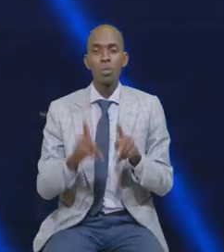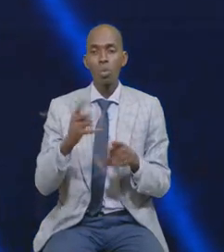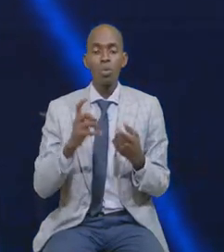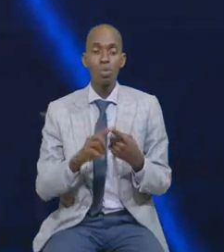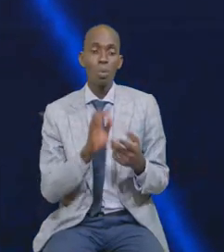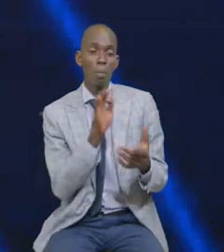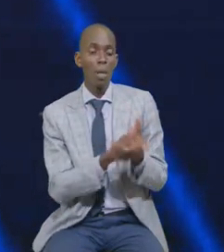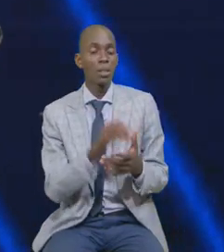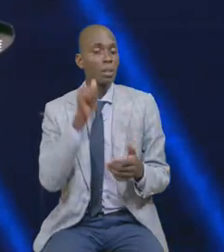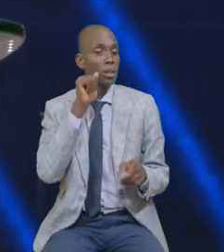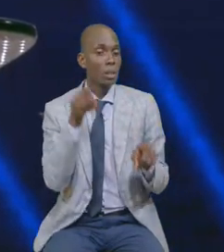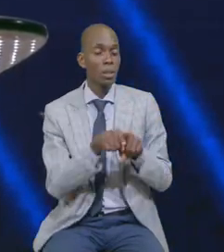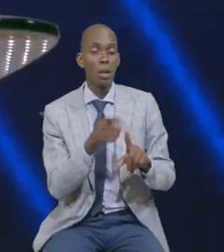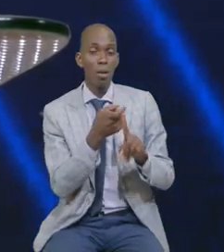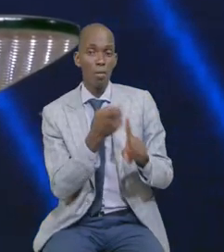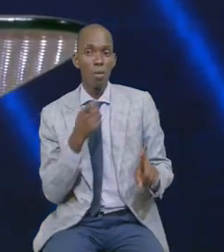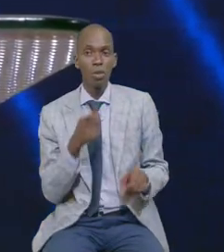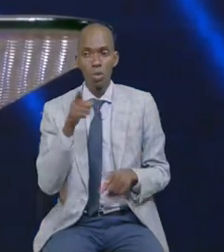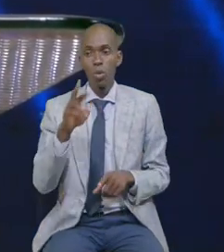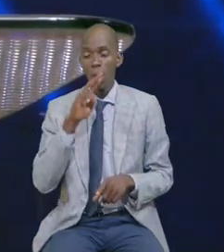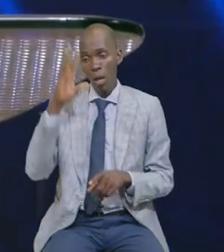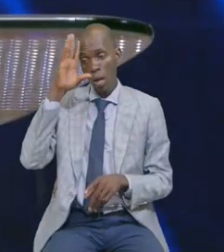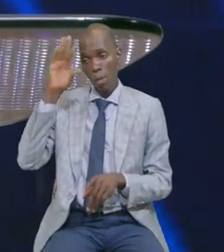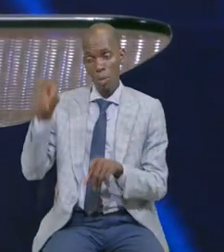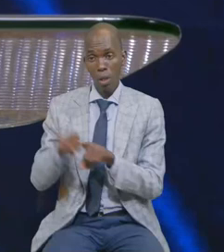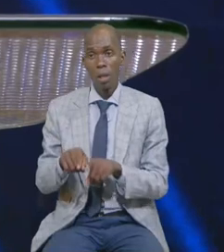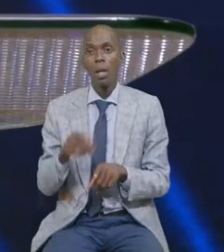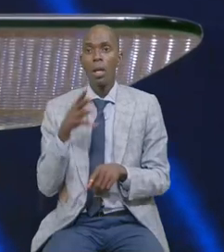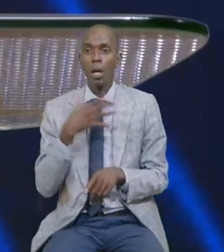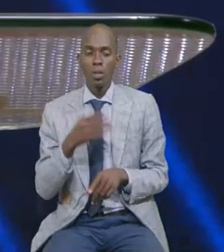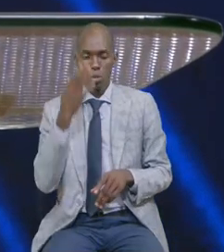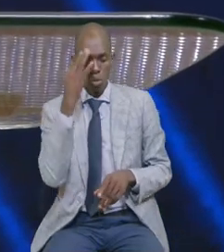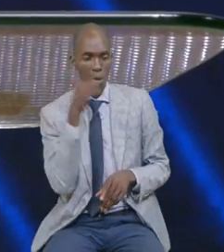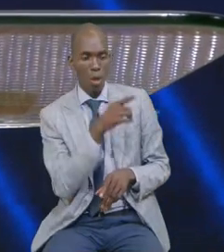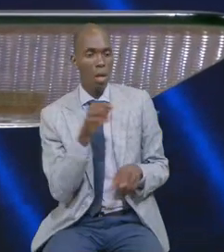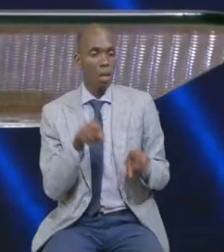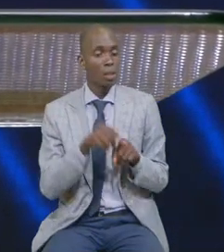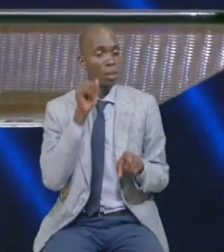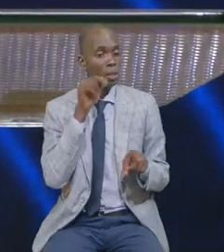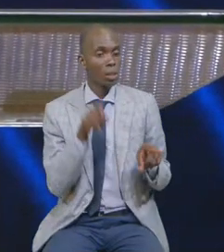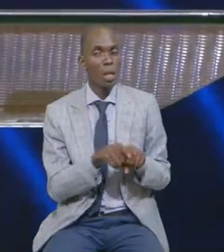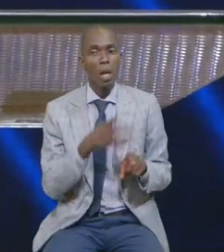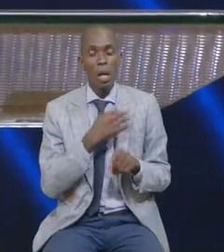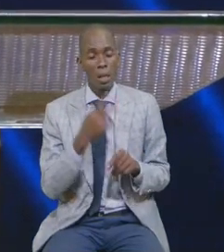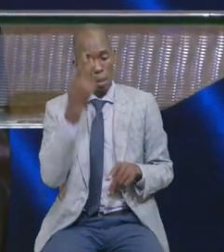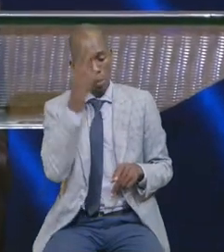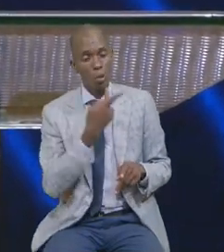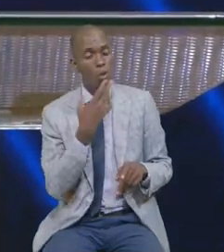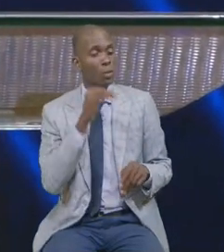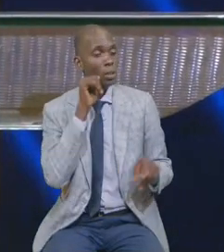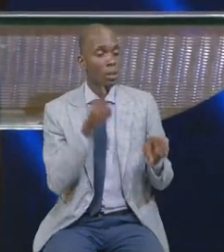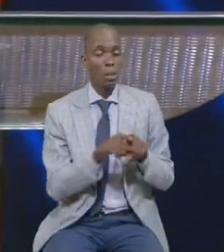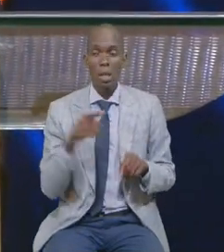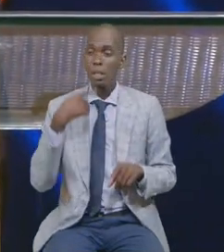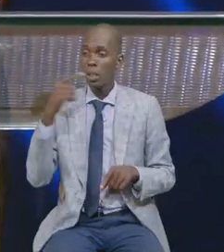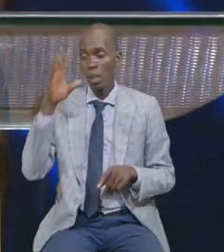the people you are marrying, the lady from, you are a brother and you know her as a sister, and the parents are saying, we don't know church, will